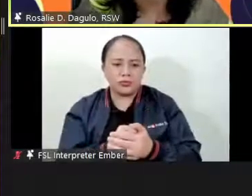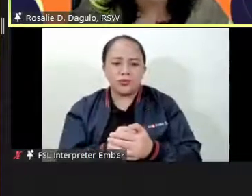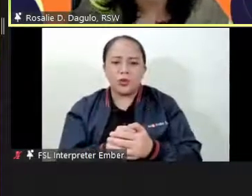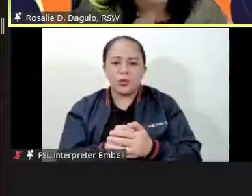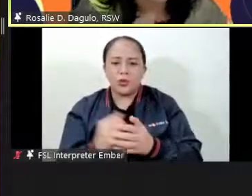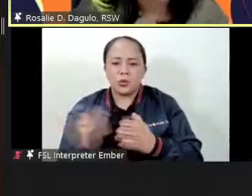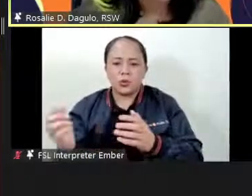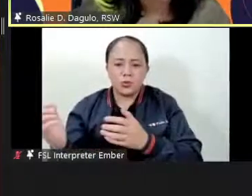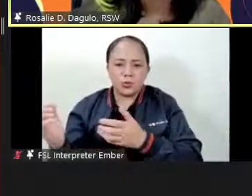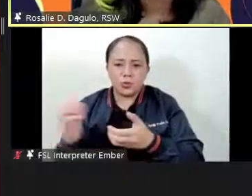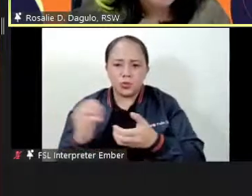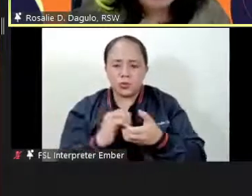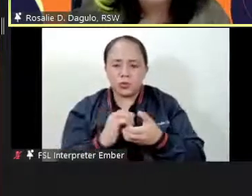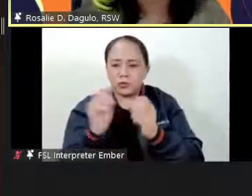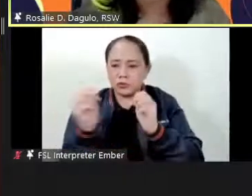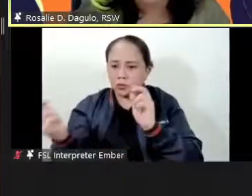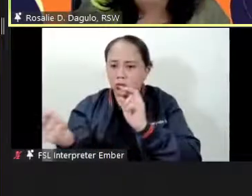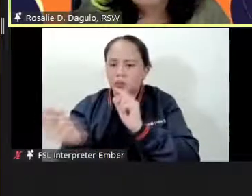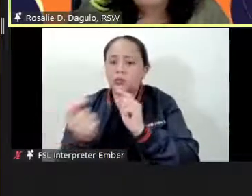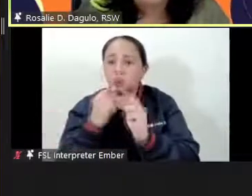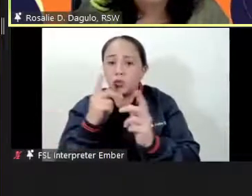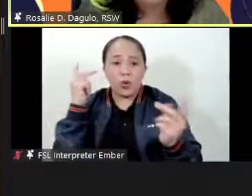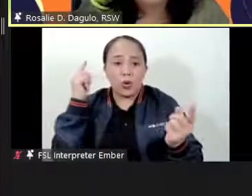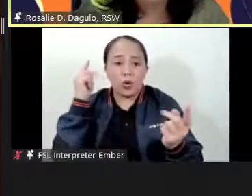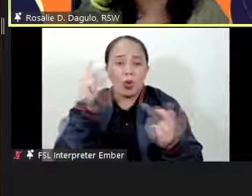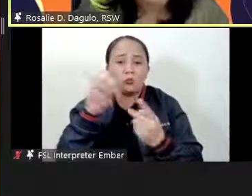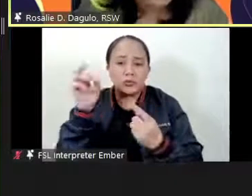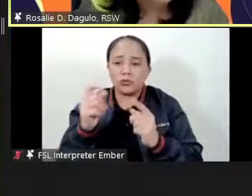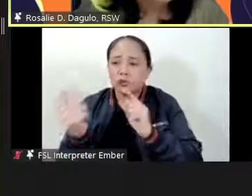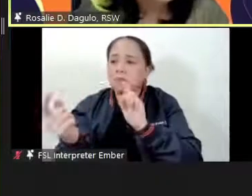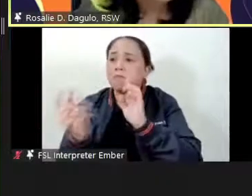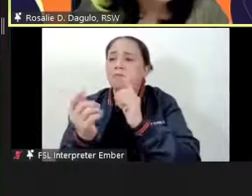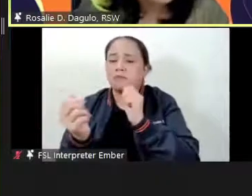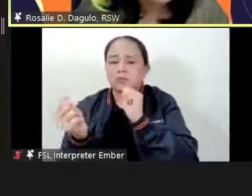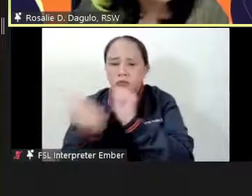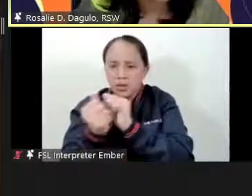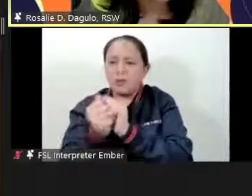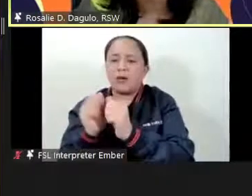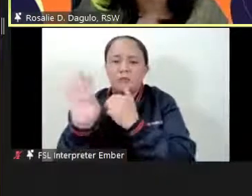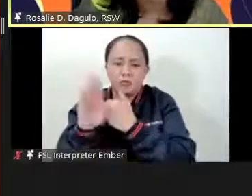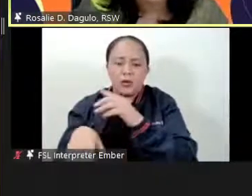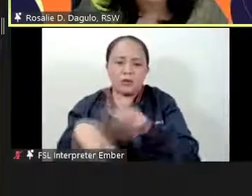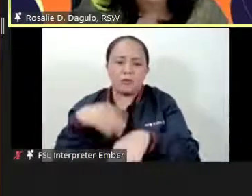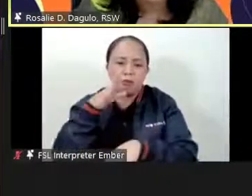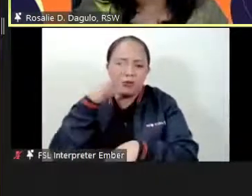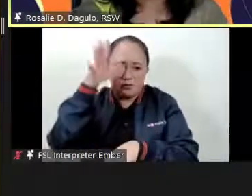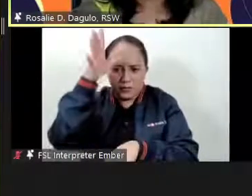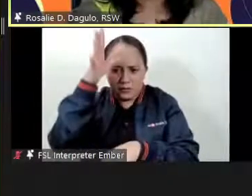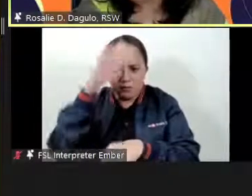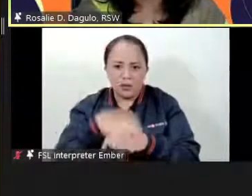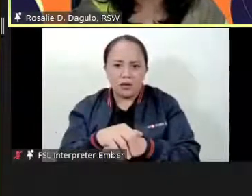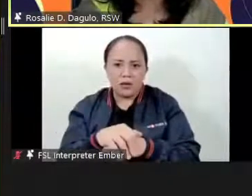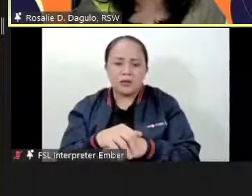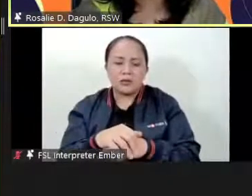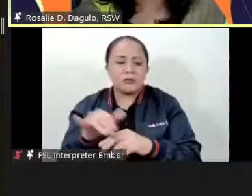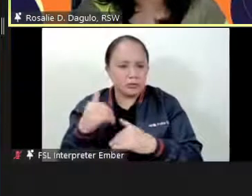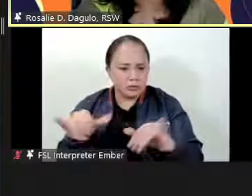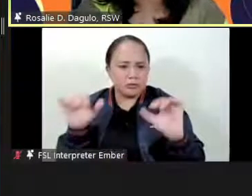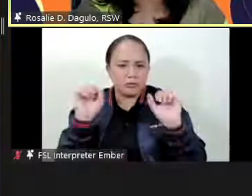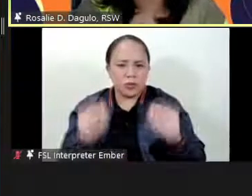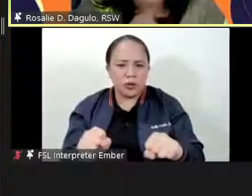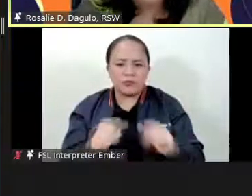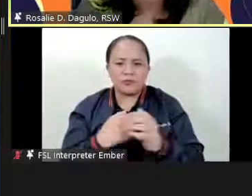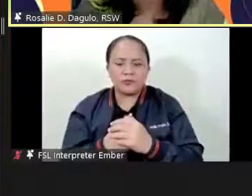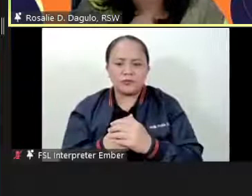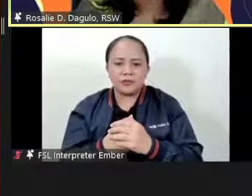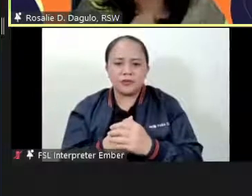reunification with the birth parents is the primary option of permanence, which may be used, like I've said,